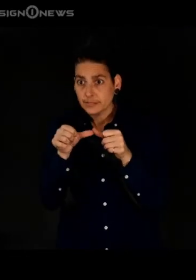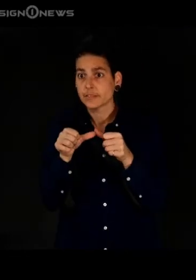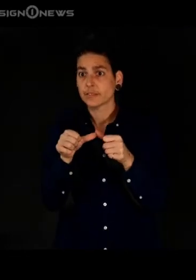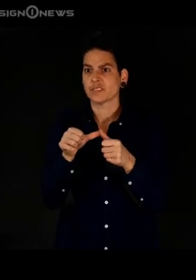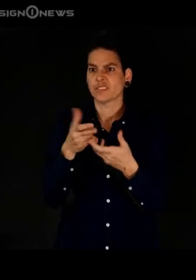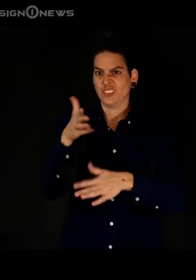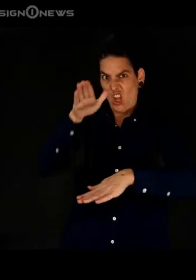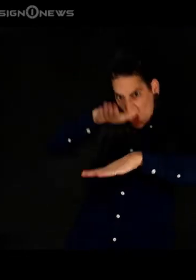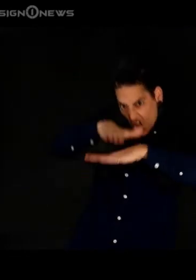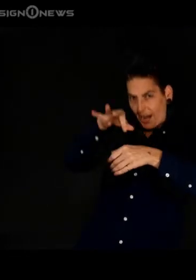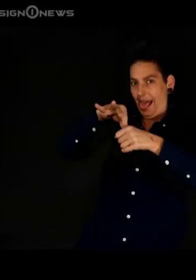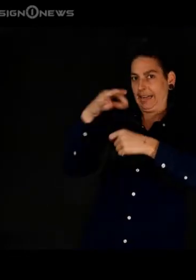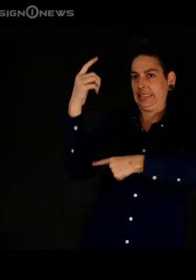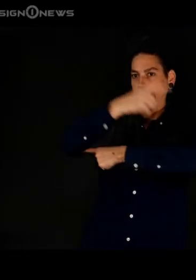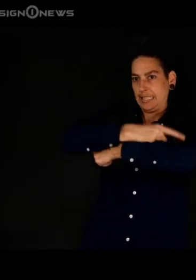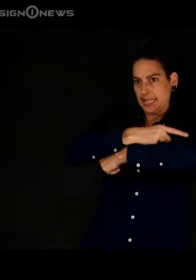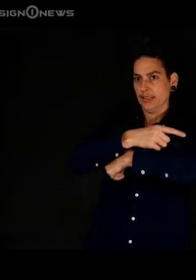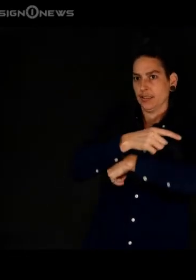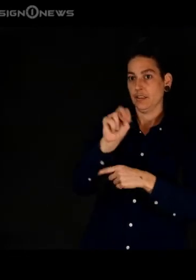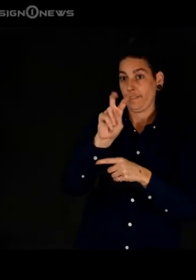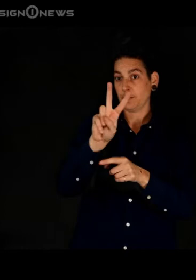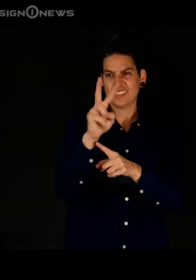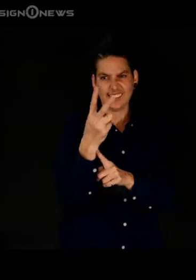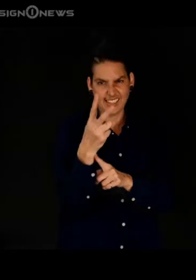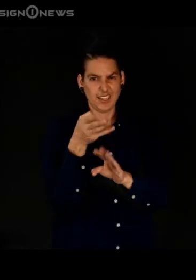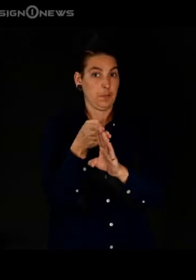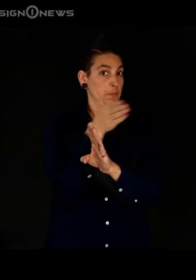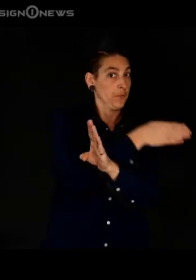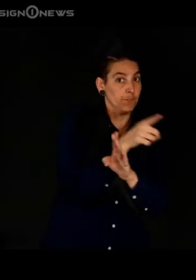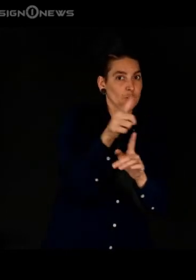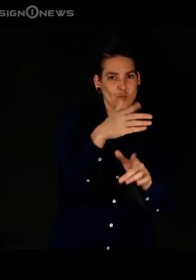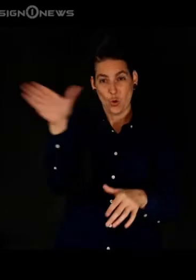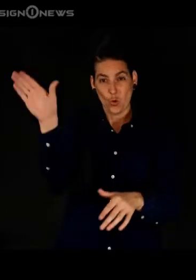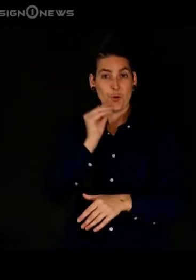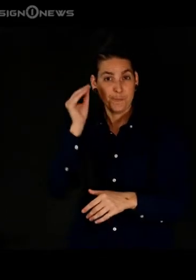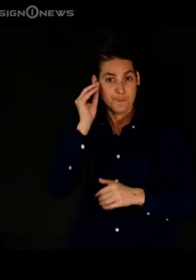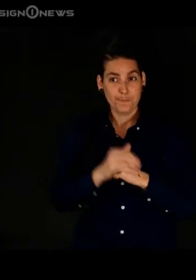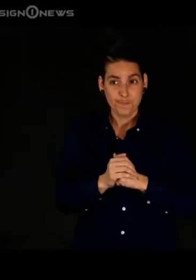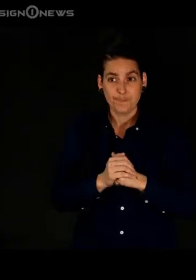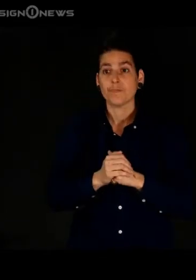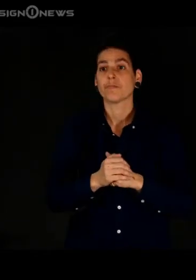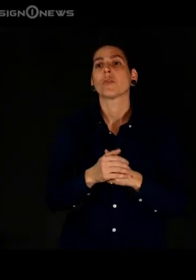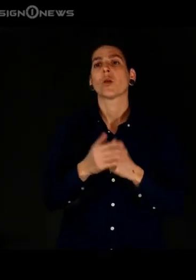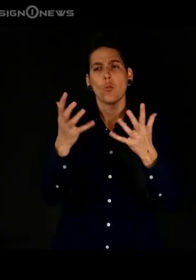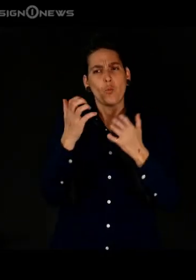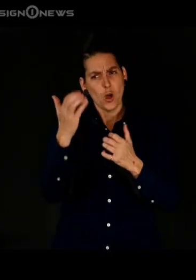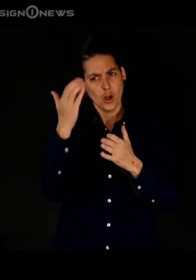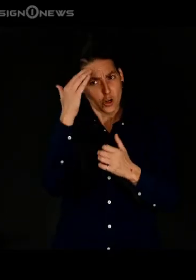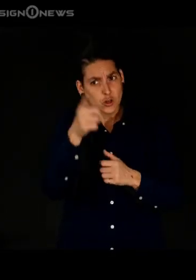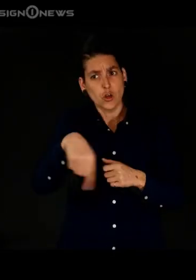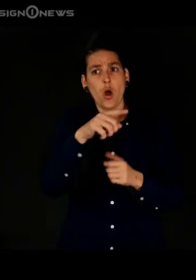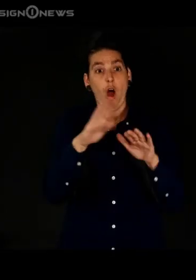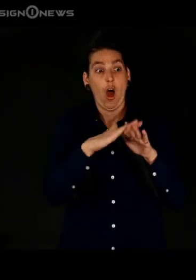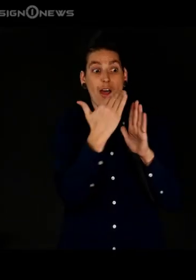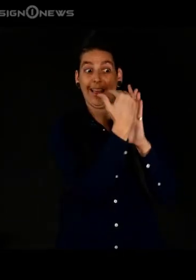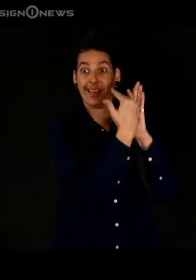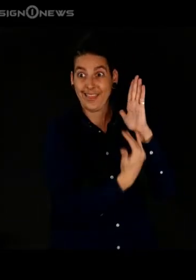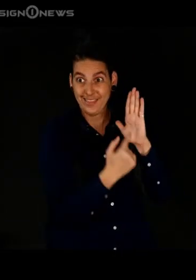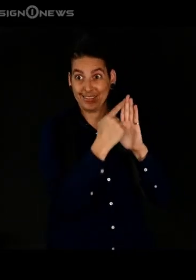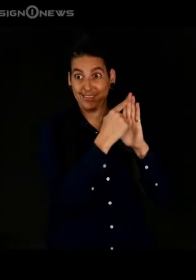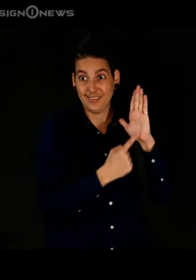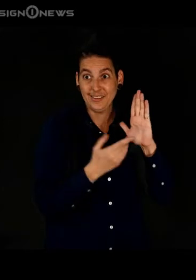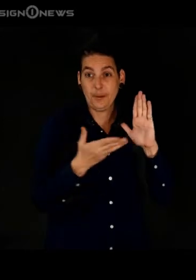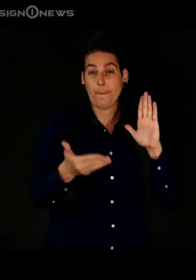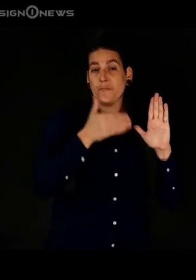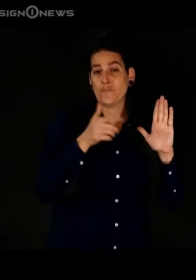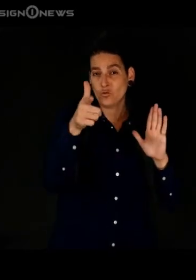on November 2nd before you leave to vote. You also want to know what will be on the ballot before you go to